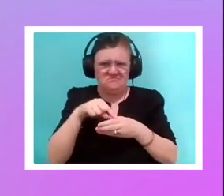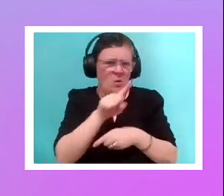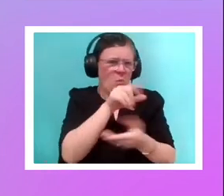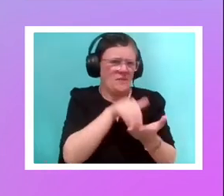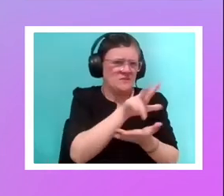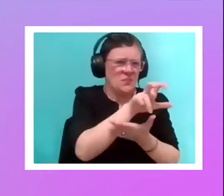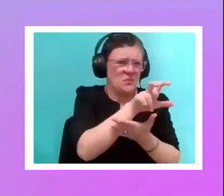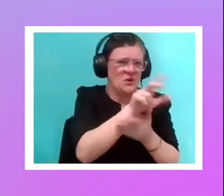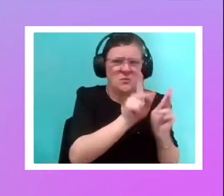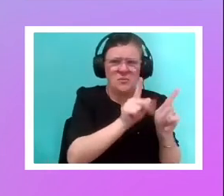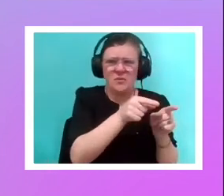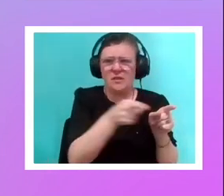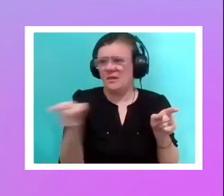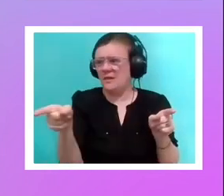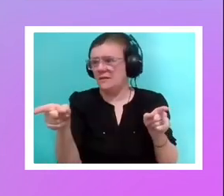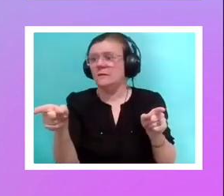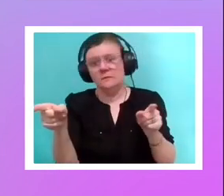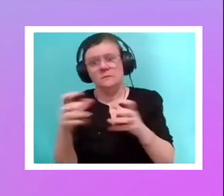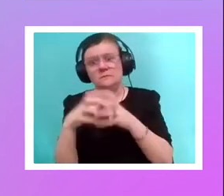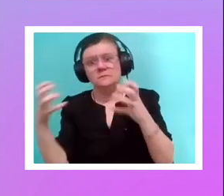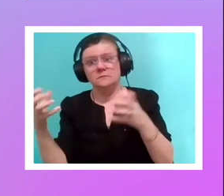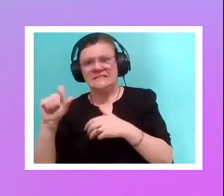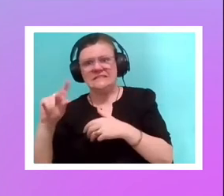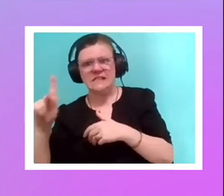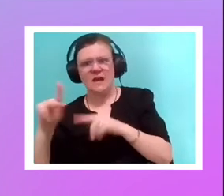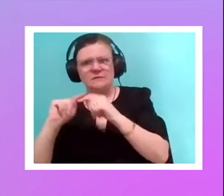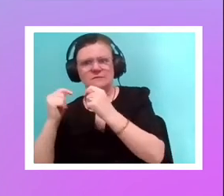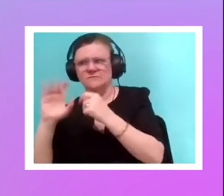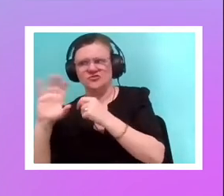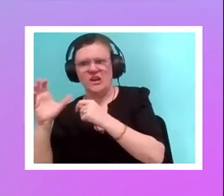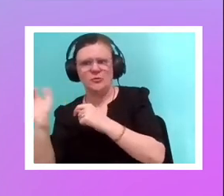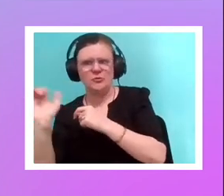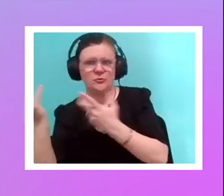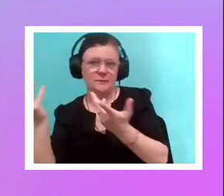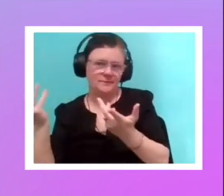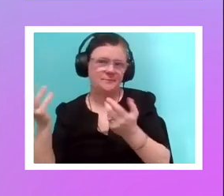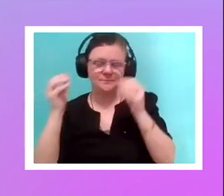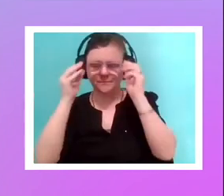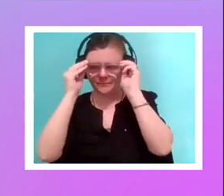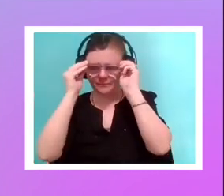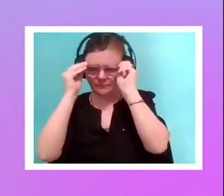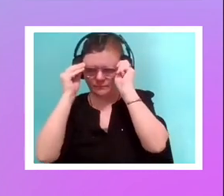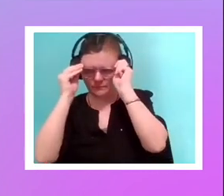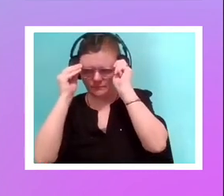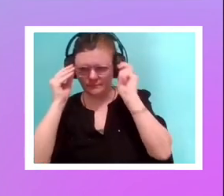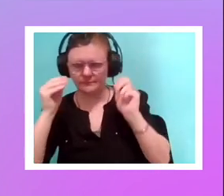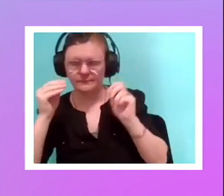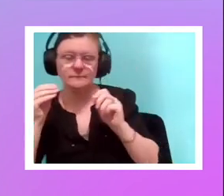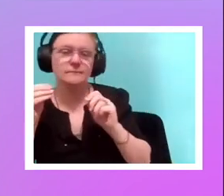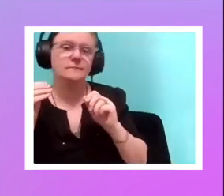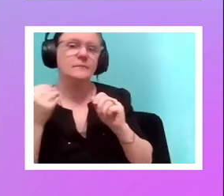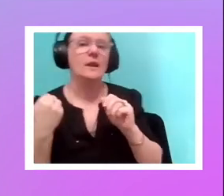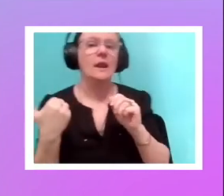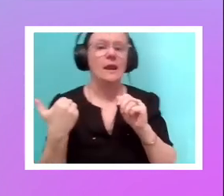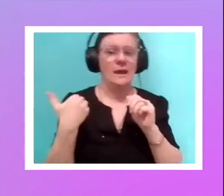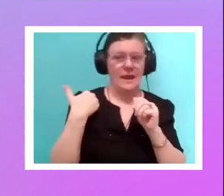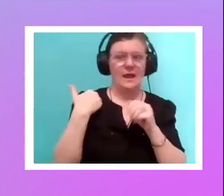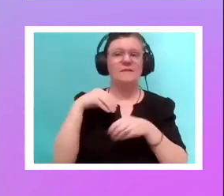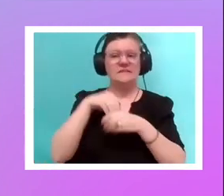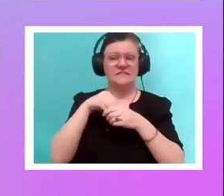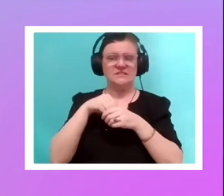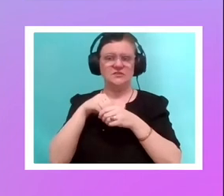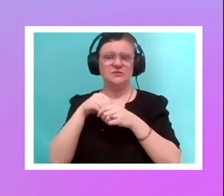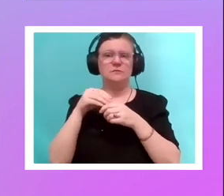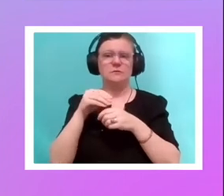different types of organization and teams. We do also have an internal accessibility community